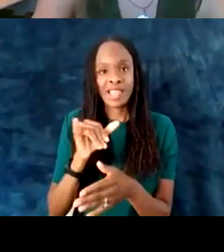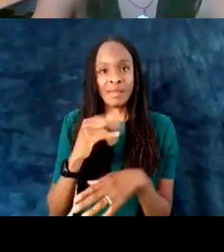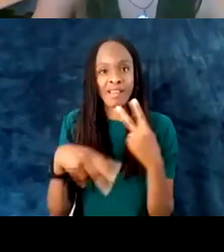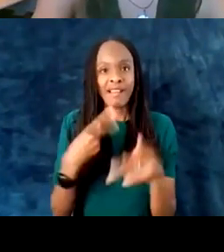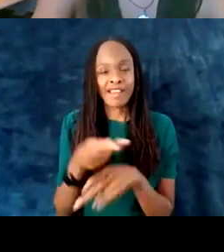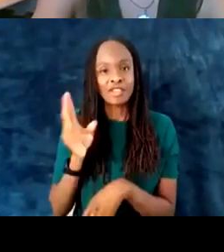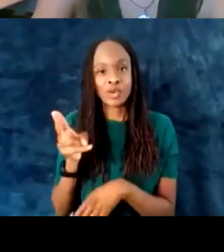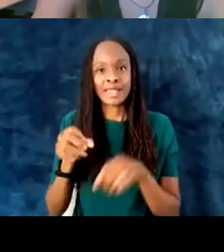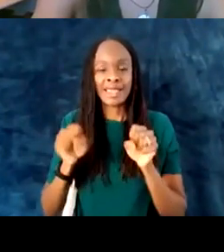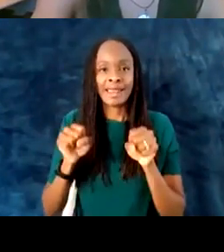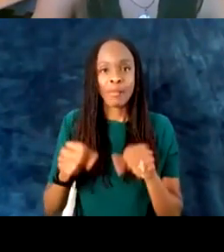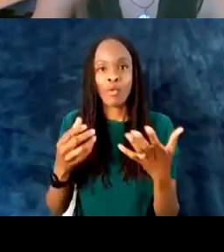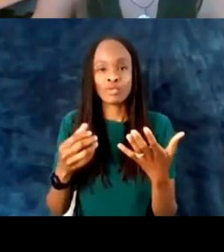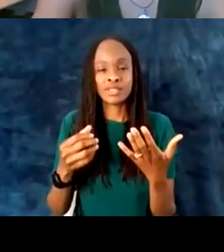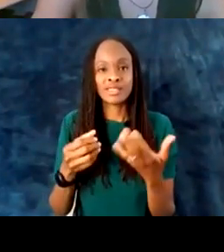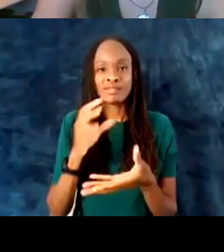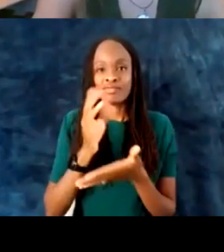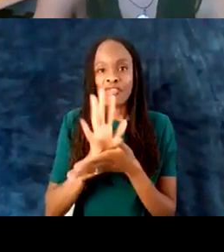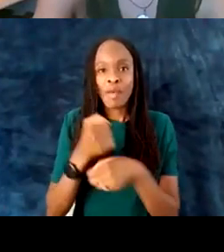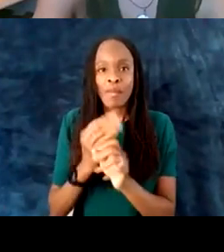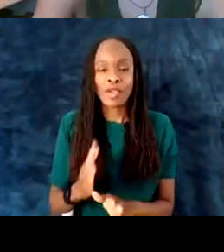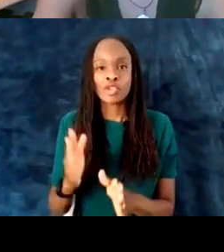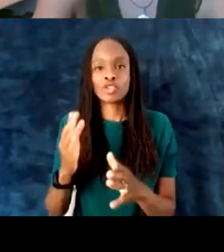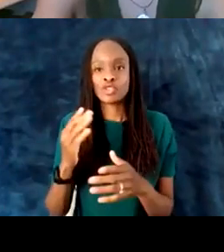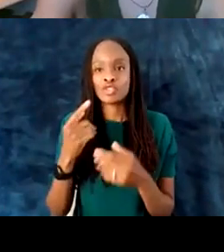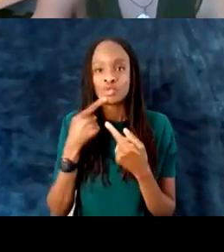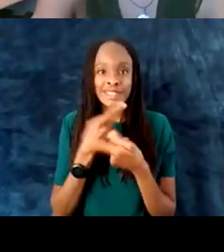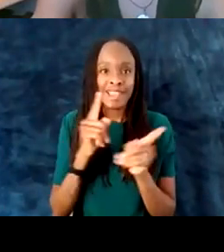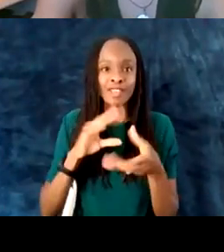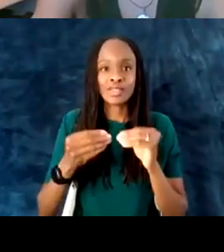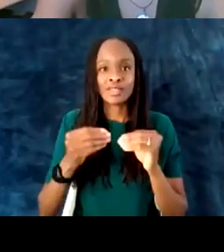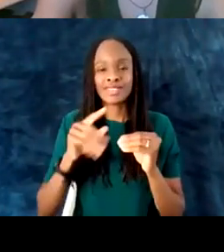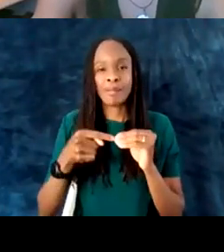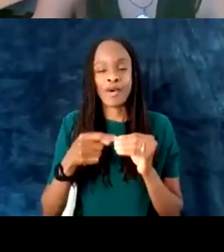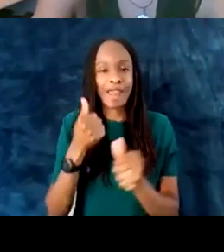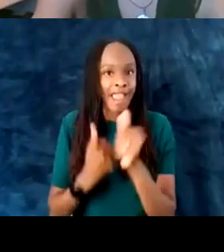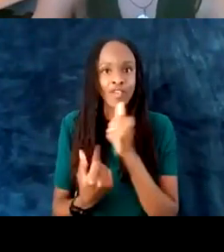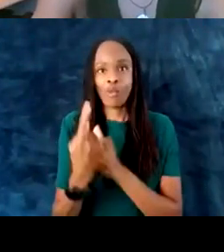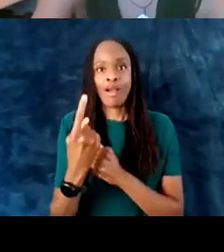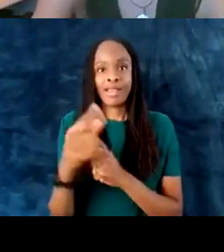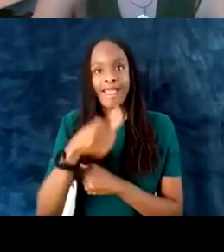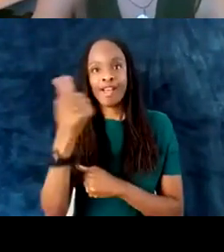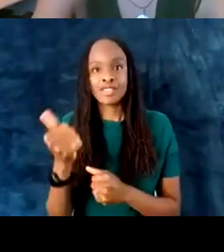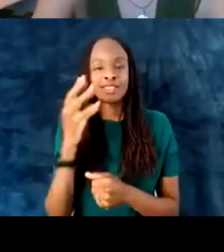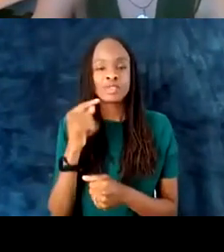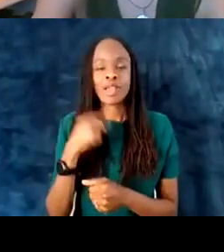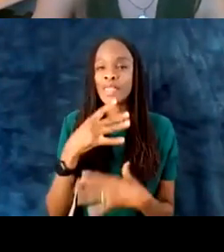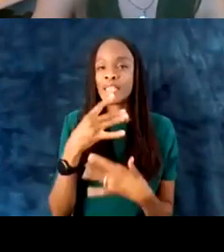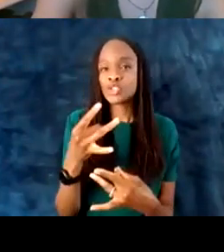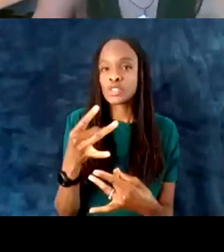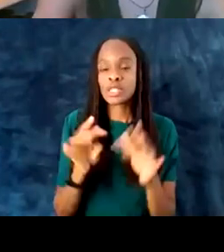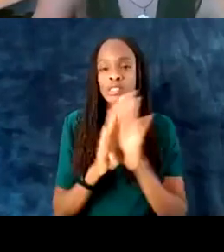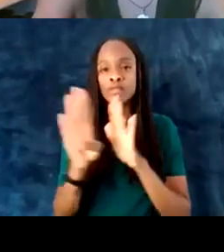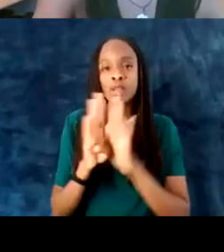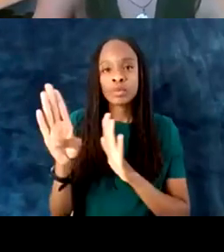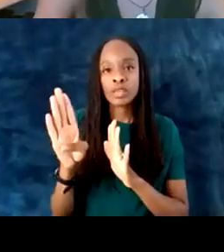enabled filmmakers to tell stories about everyone else's experience. So I'm interested in